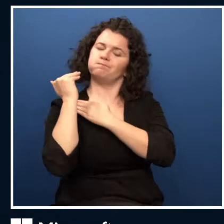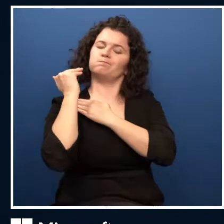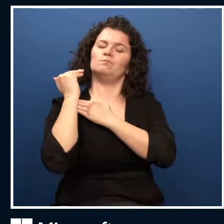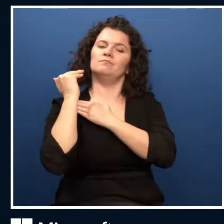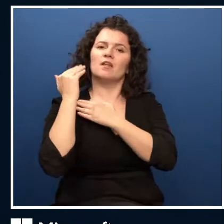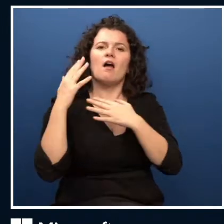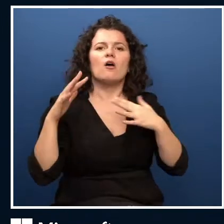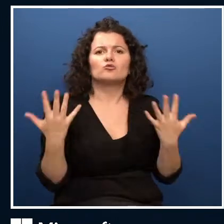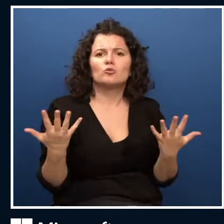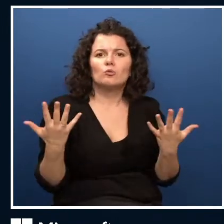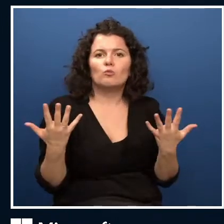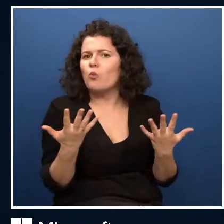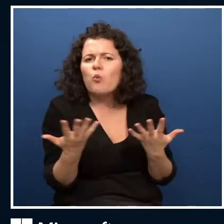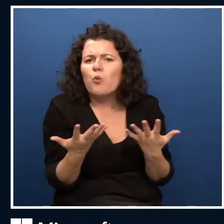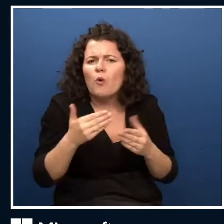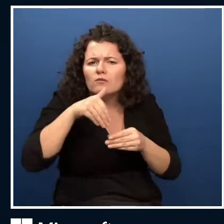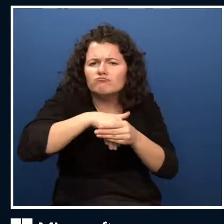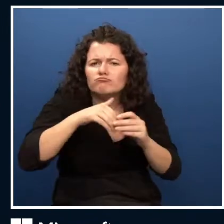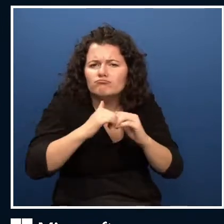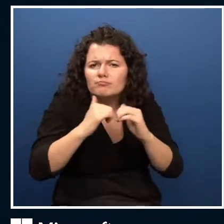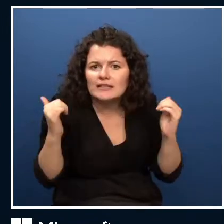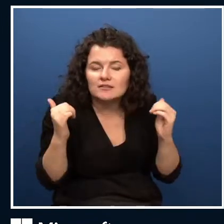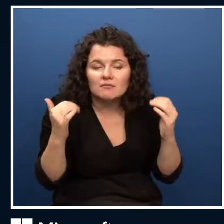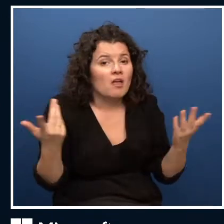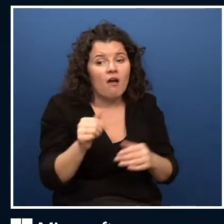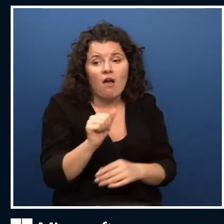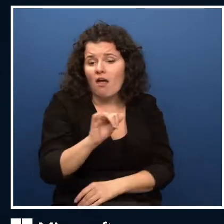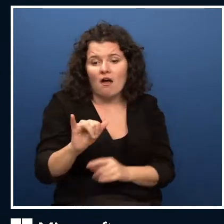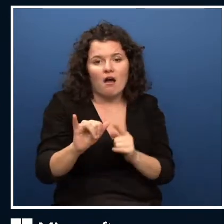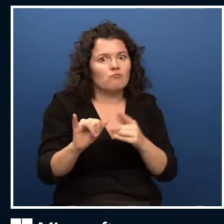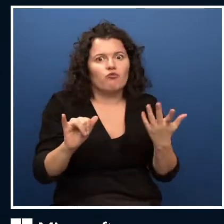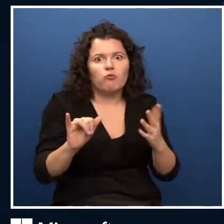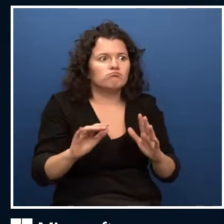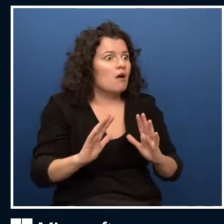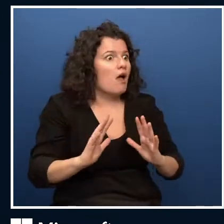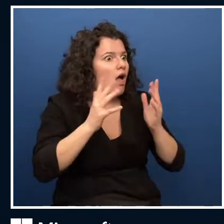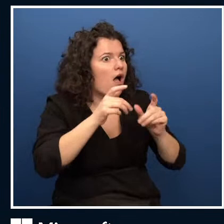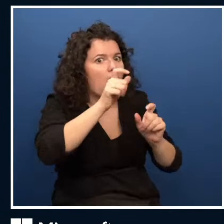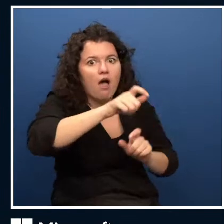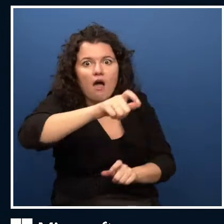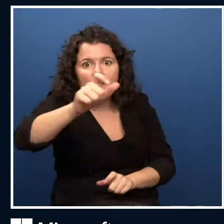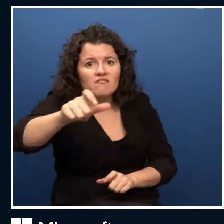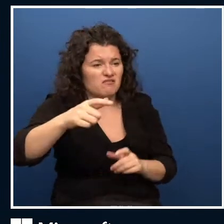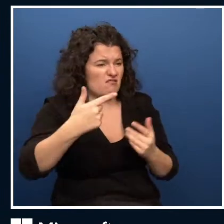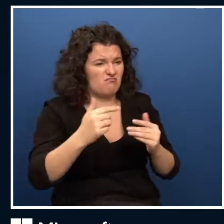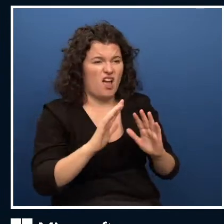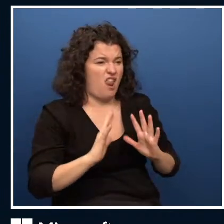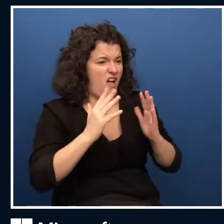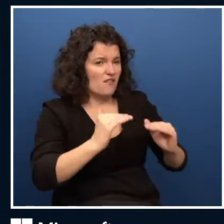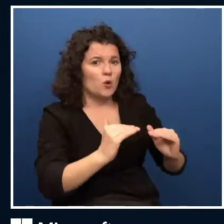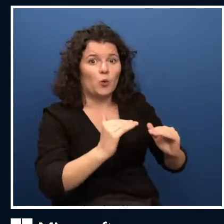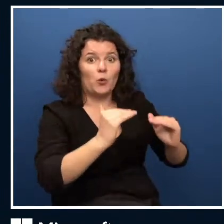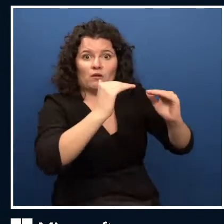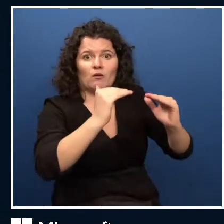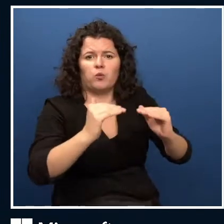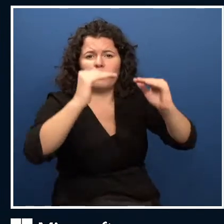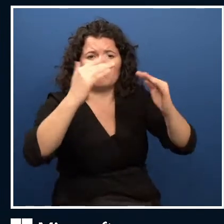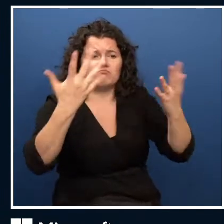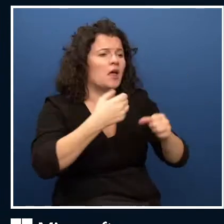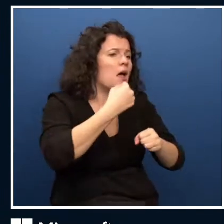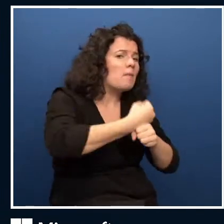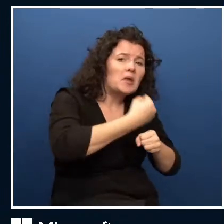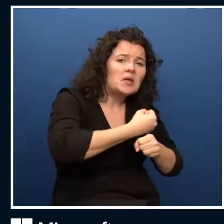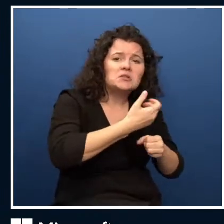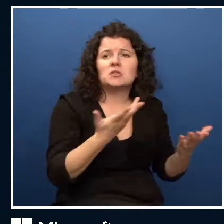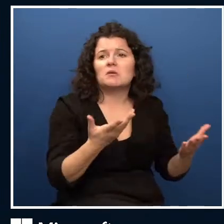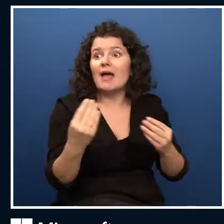to improve the lives of people all around the world, from business to healthcare to education. AI is revolutionizing almost